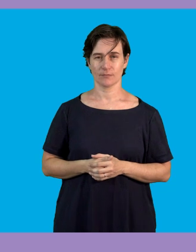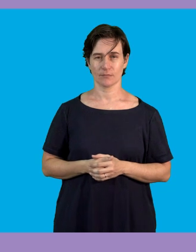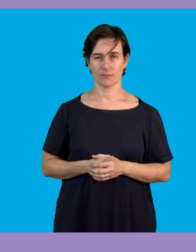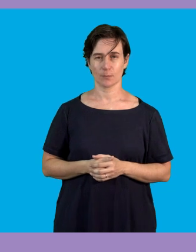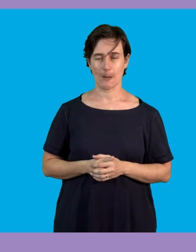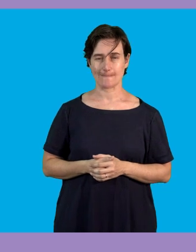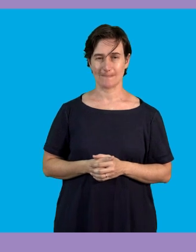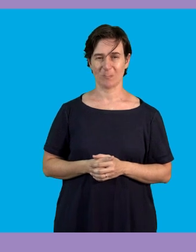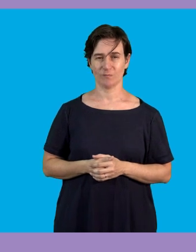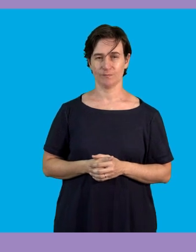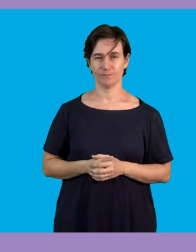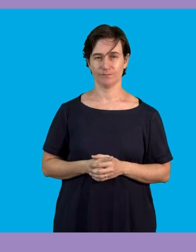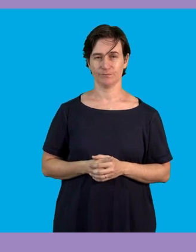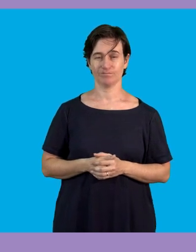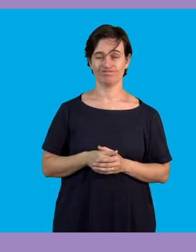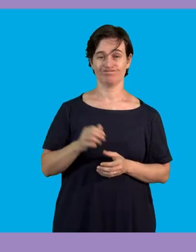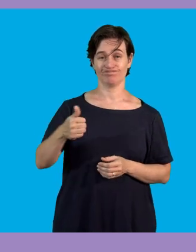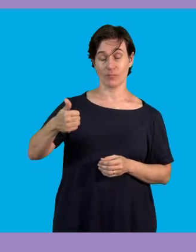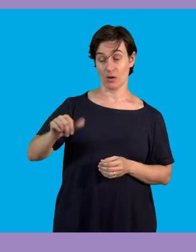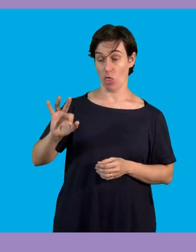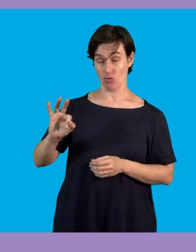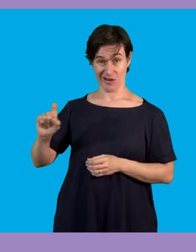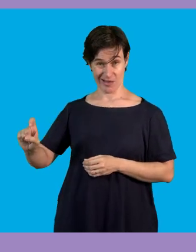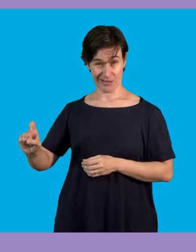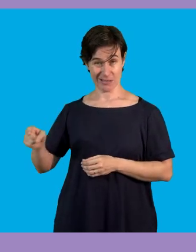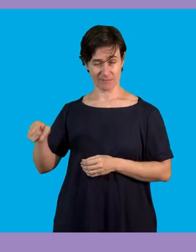3x plus 9, and then we have 3x